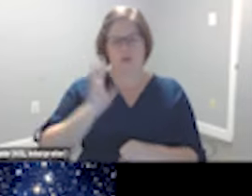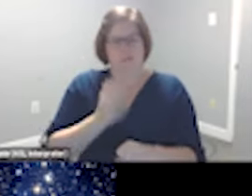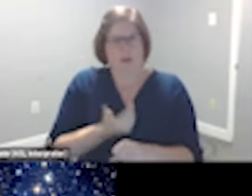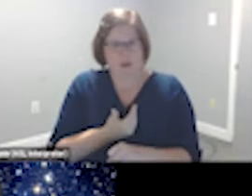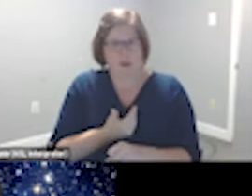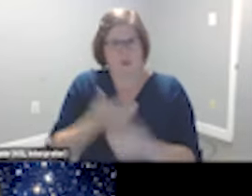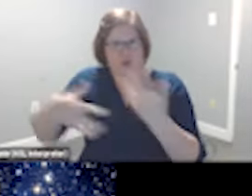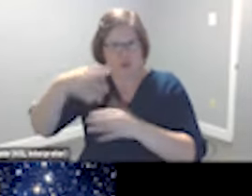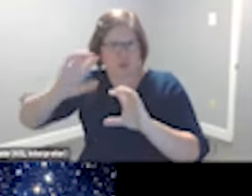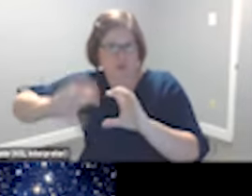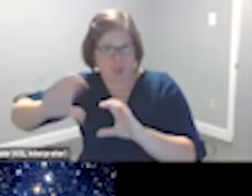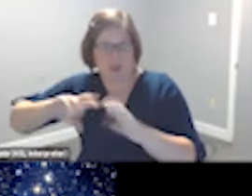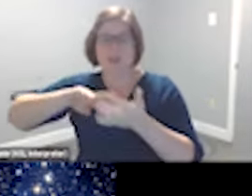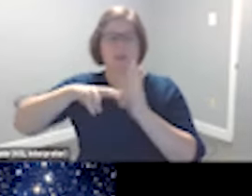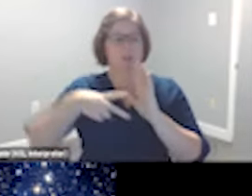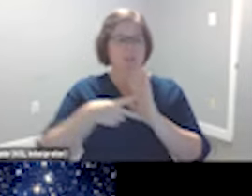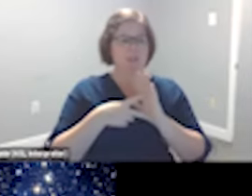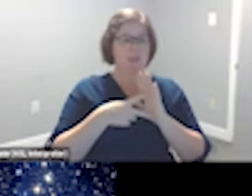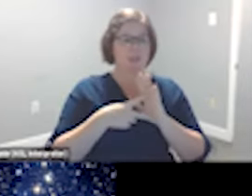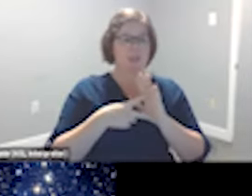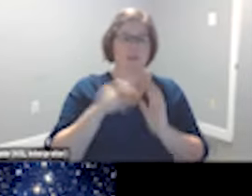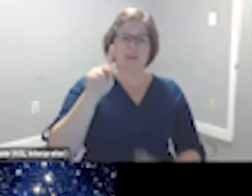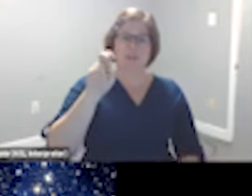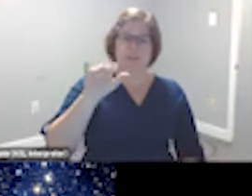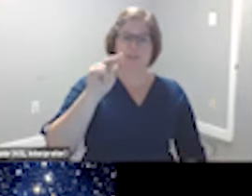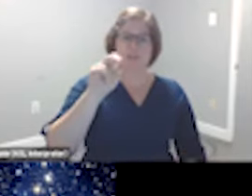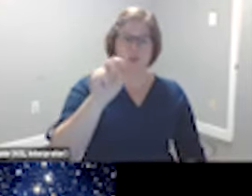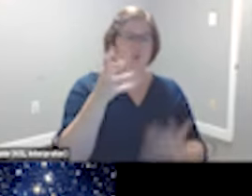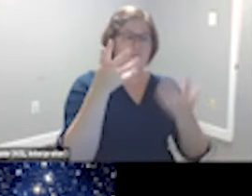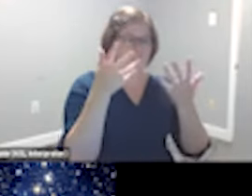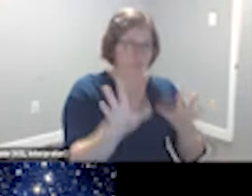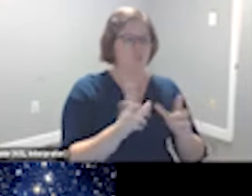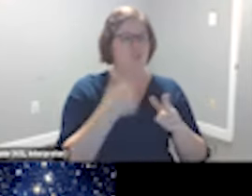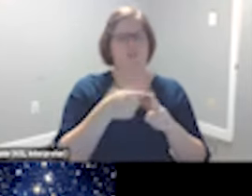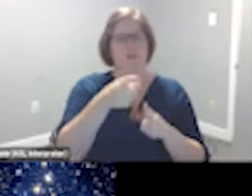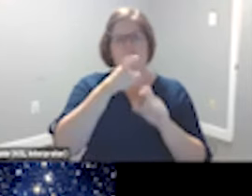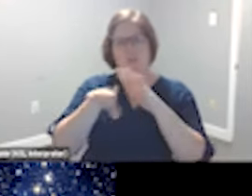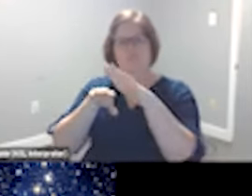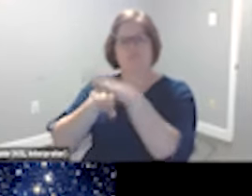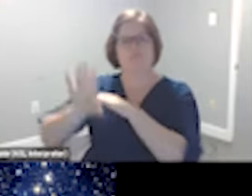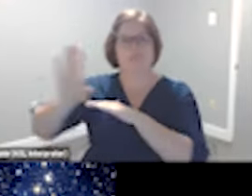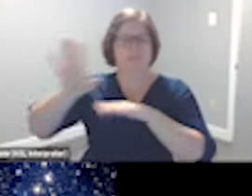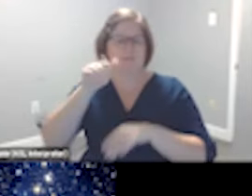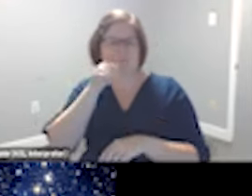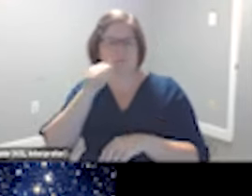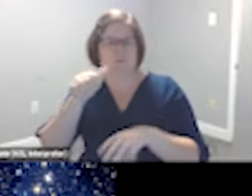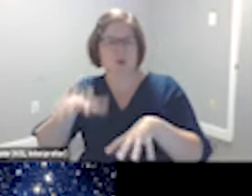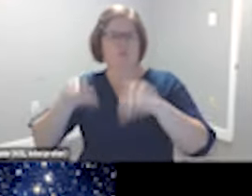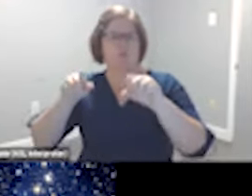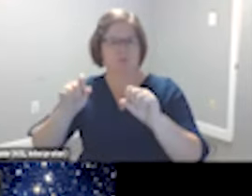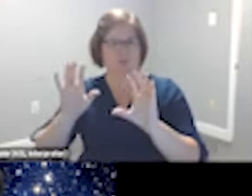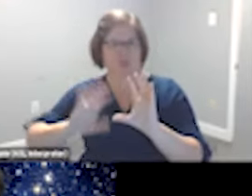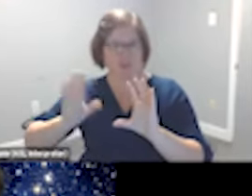you have questions, I encourage you to hold them for him until then. And as he mentioned, I'll be sure to share his slides.